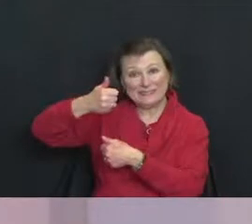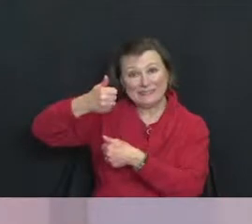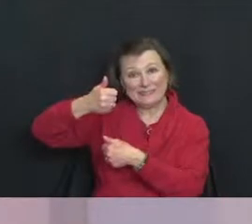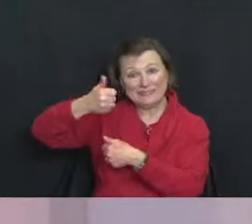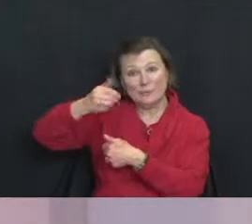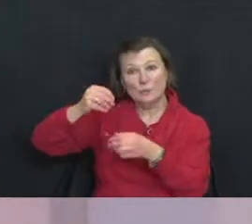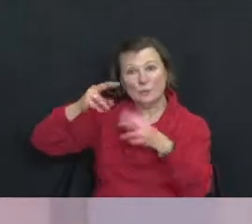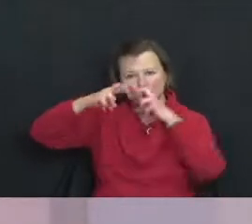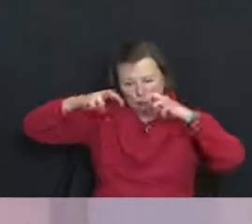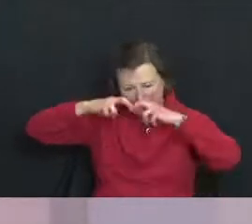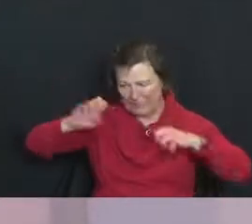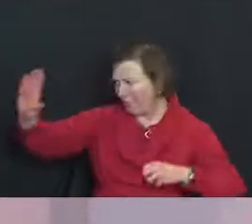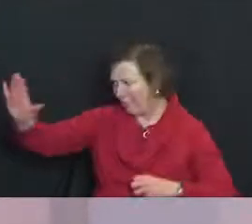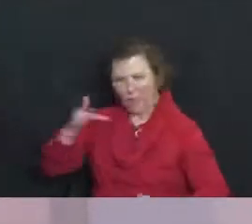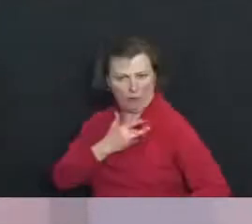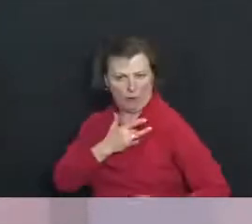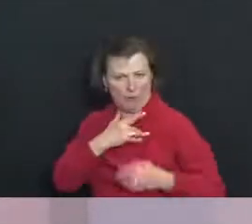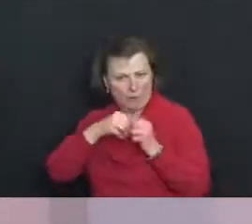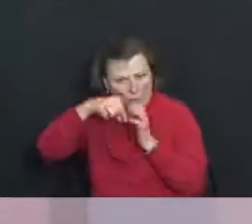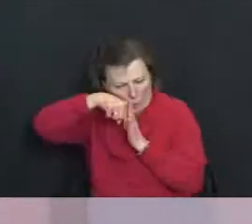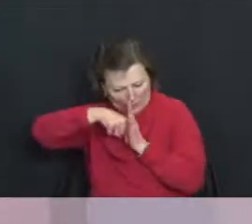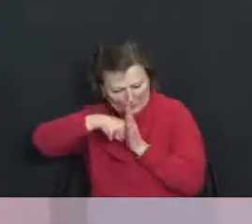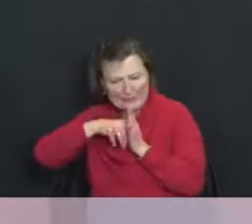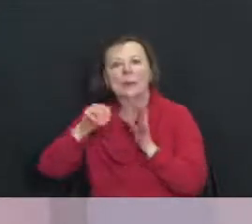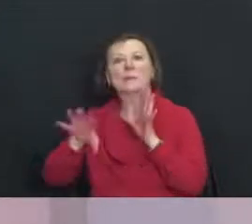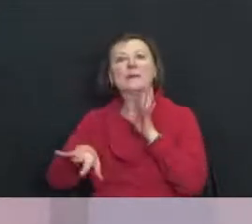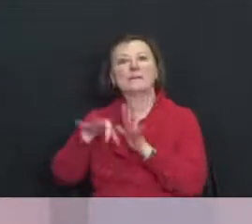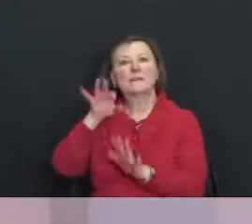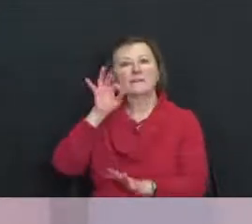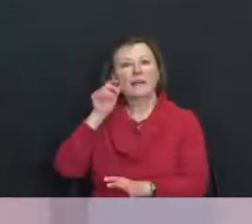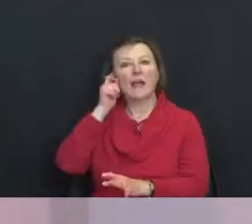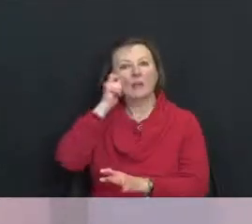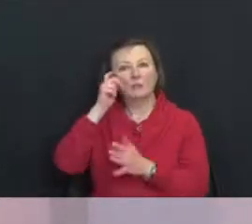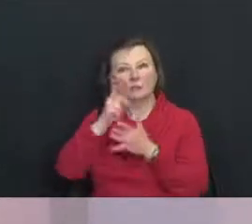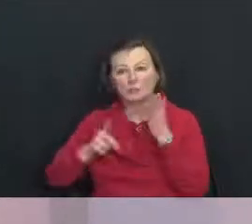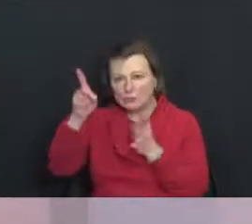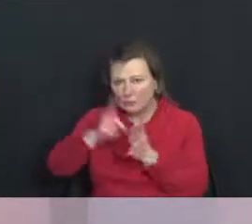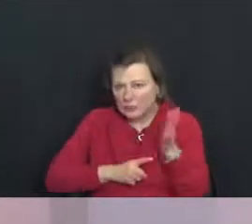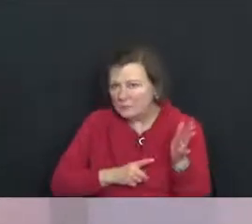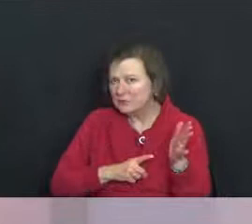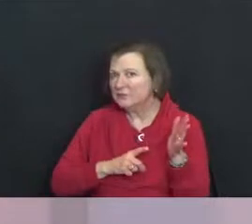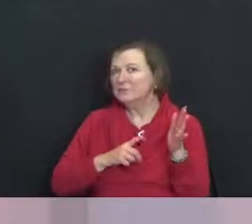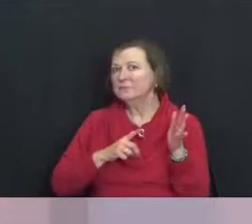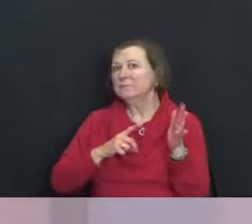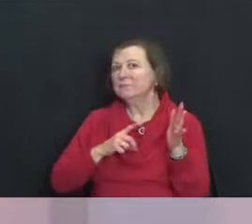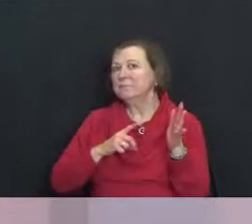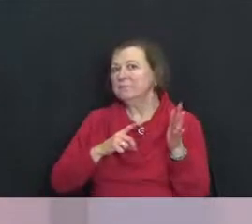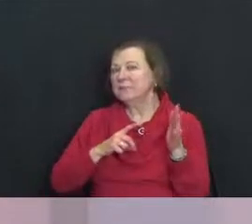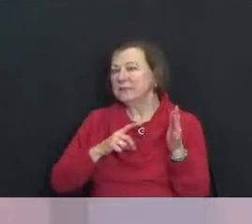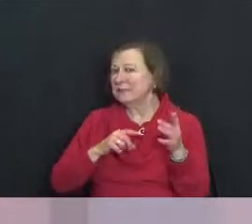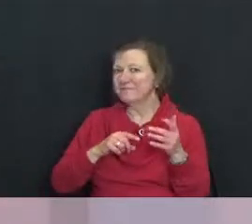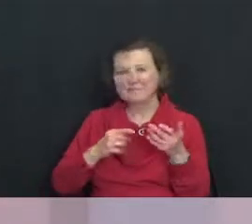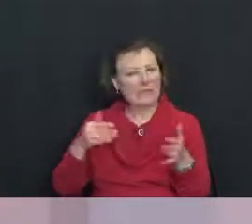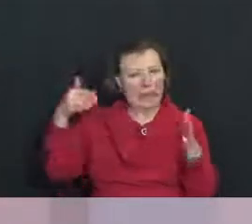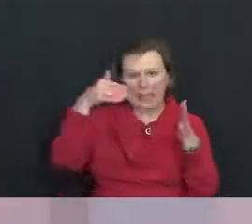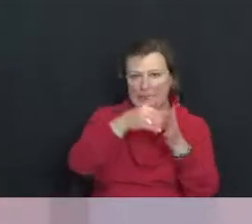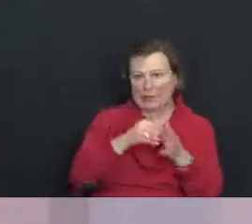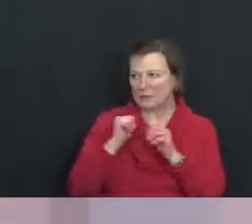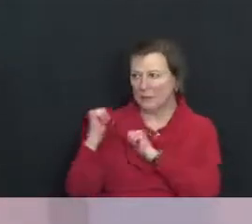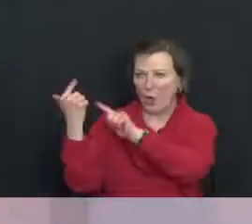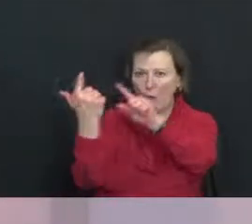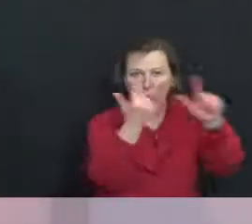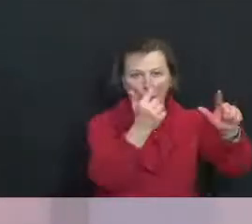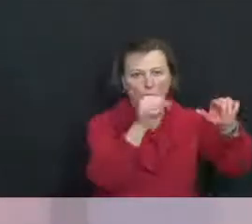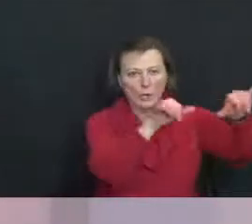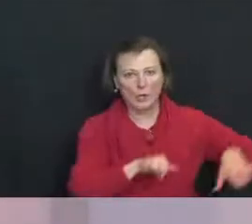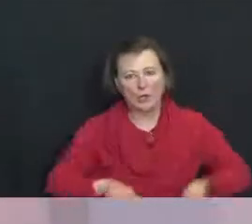more deeply, to discover that racism betrays us all. It betrays our common humanity.